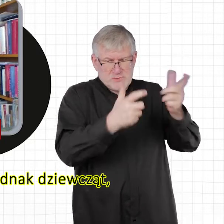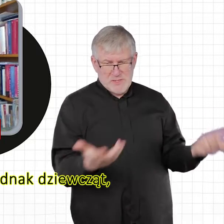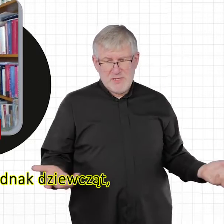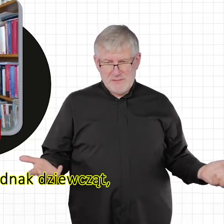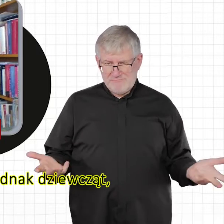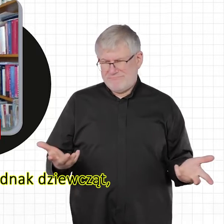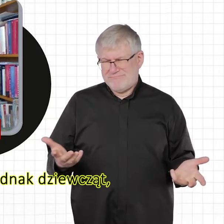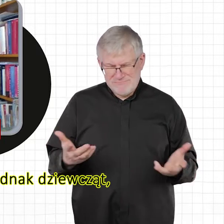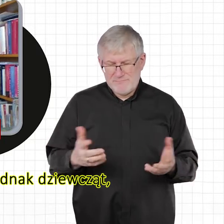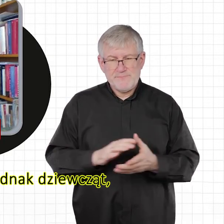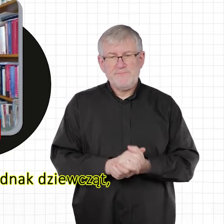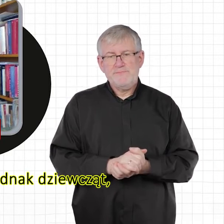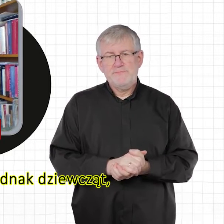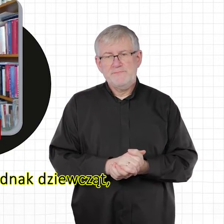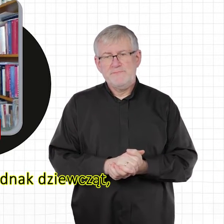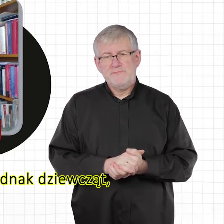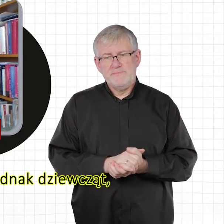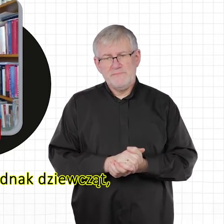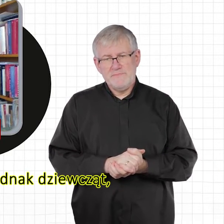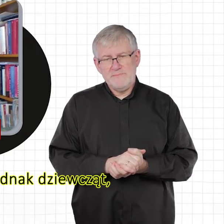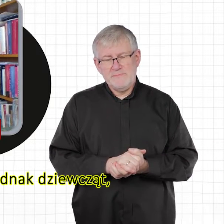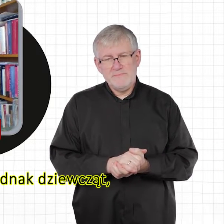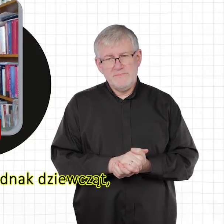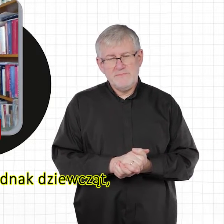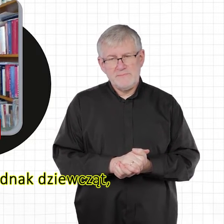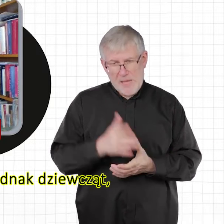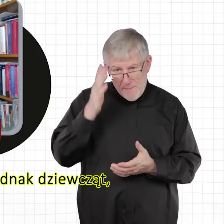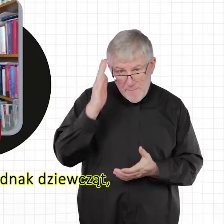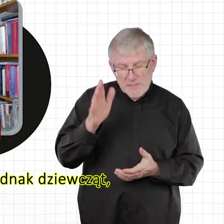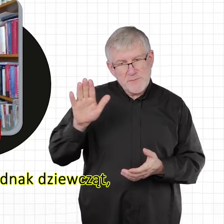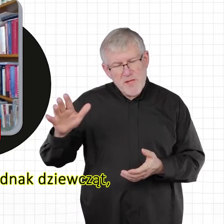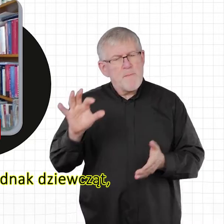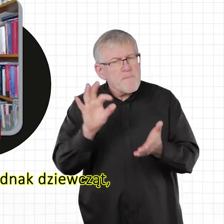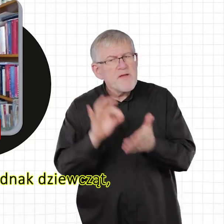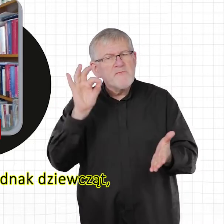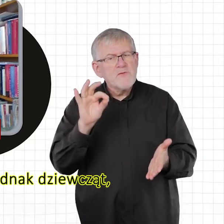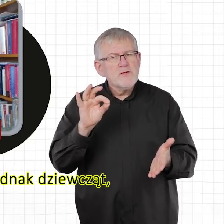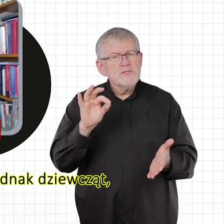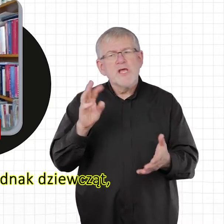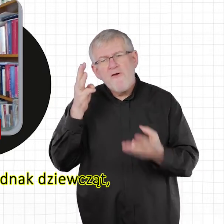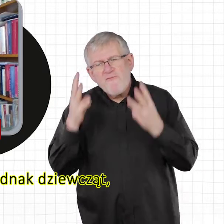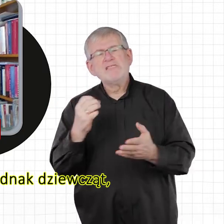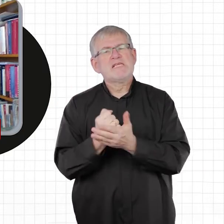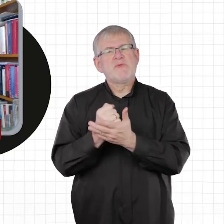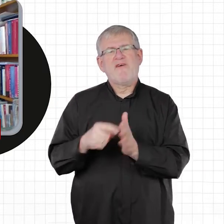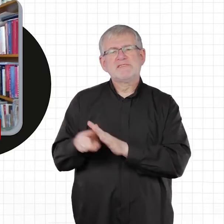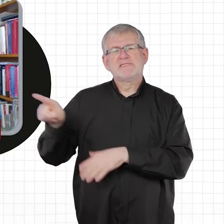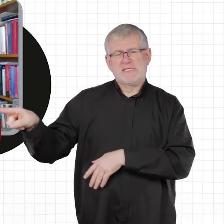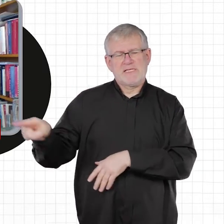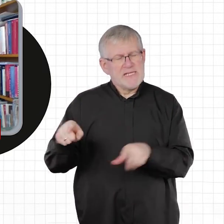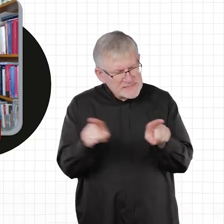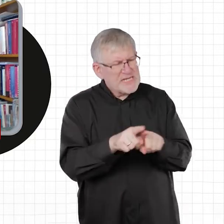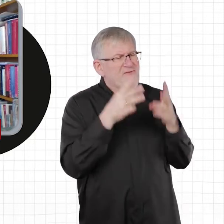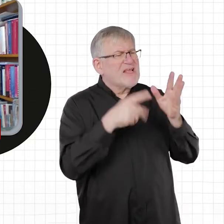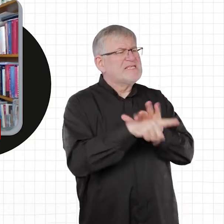Reykjavík, but we are having it with not girls, but with trans children and non-binary children. So now